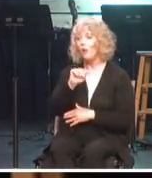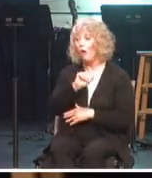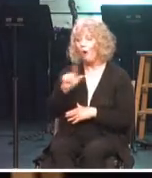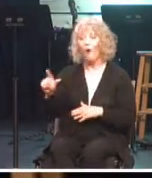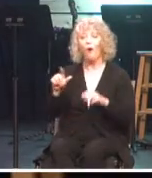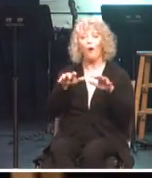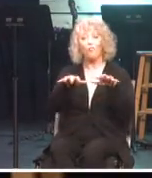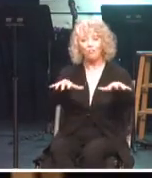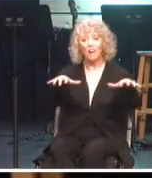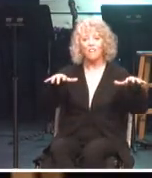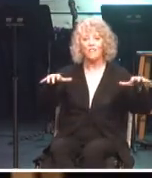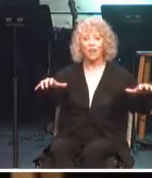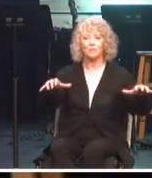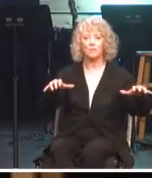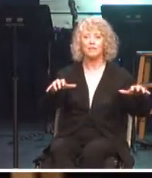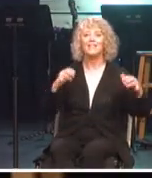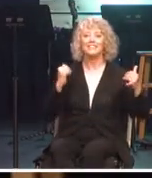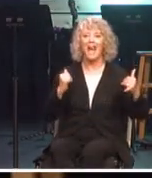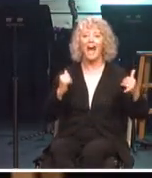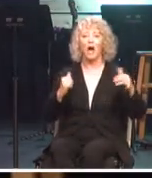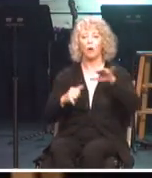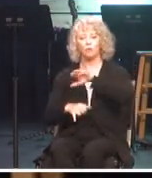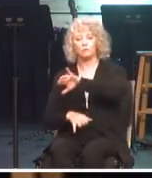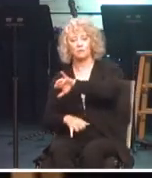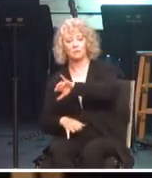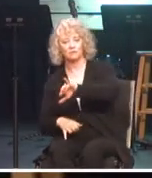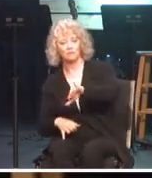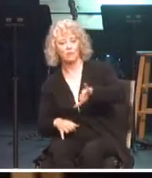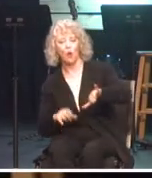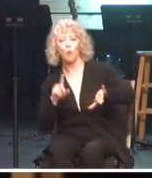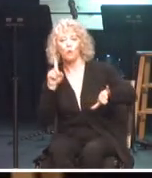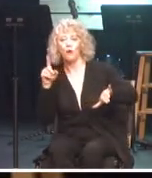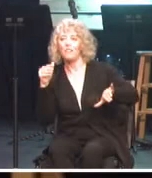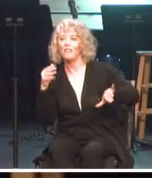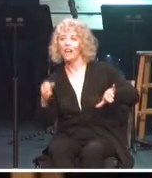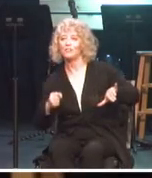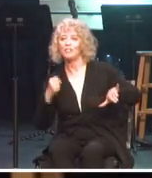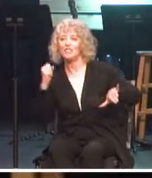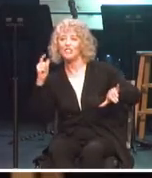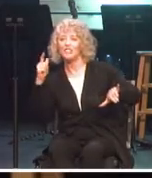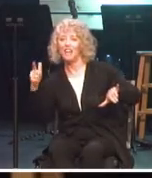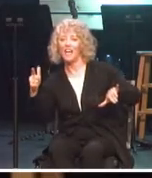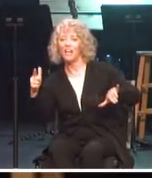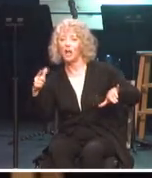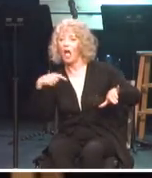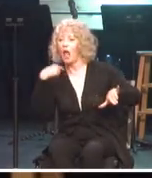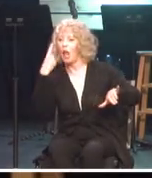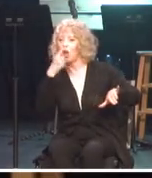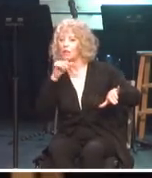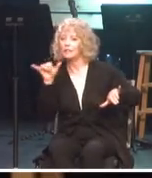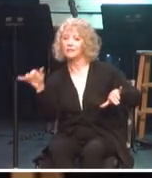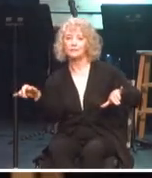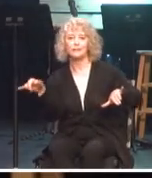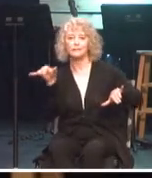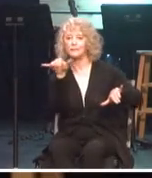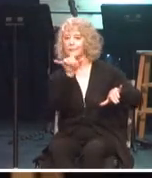Well, now thousands of years later, what do we see? Nothing has changed in Israel.